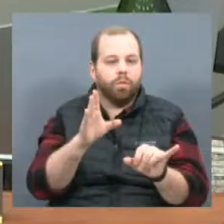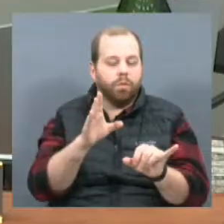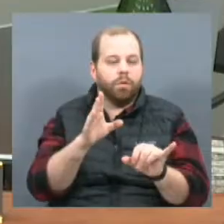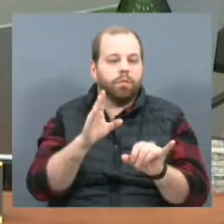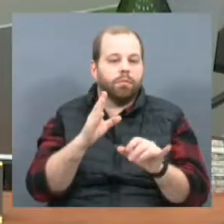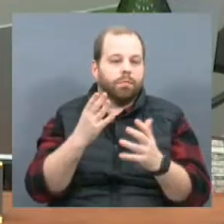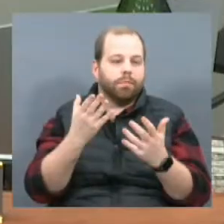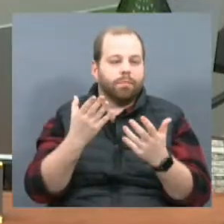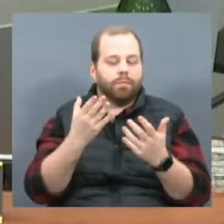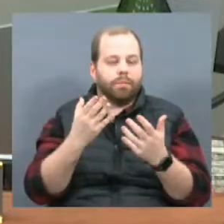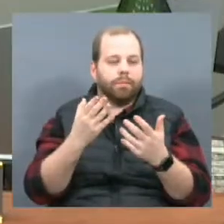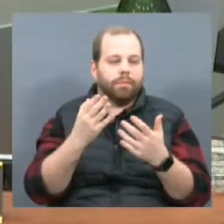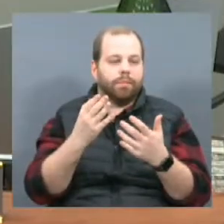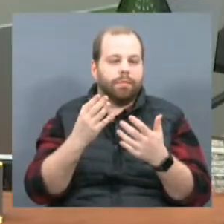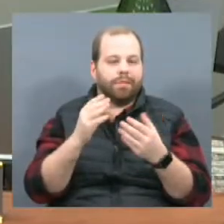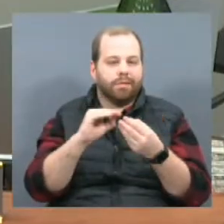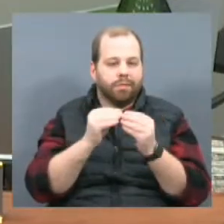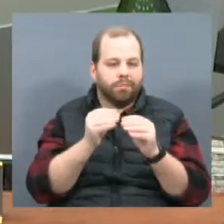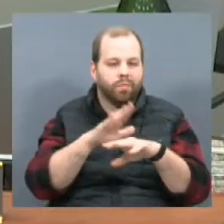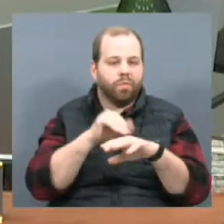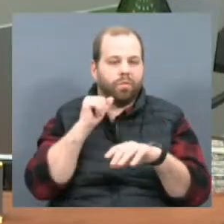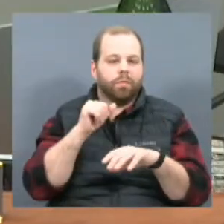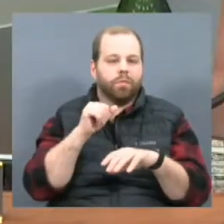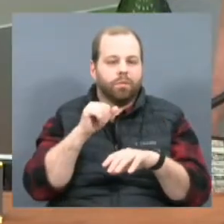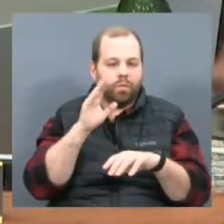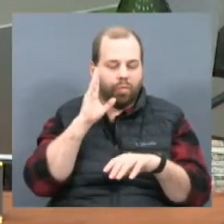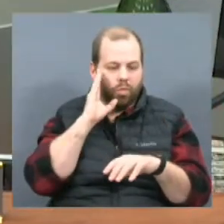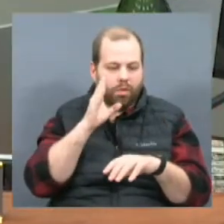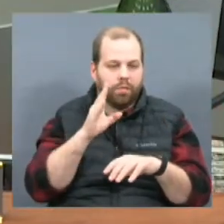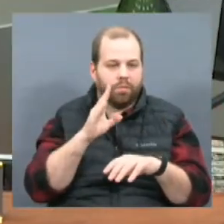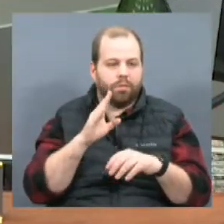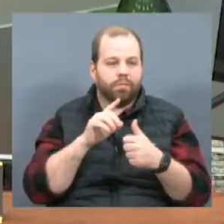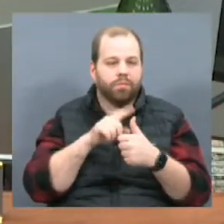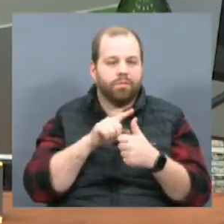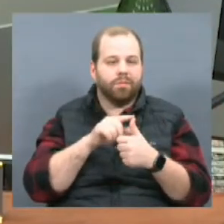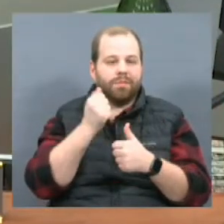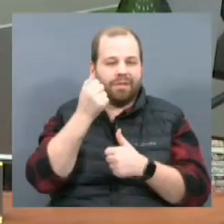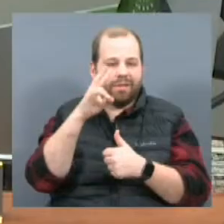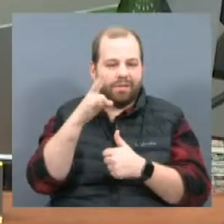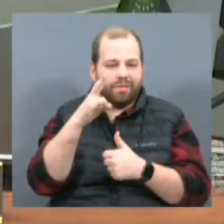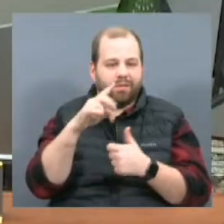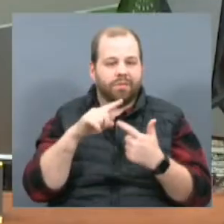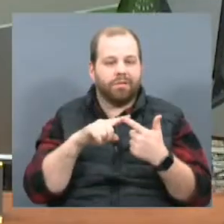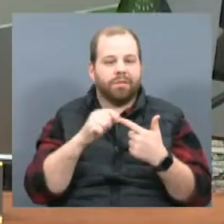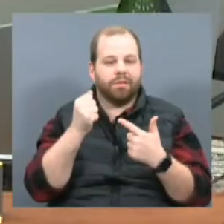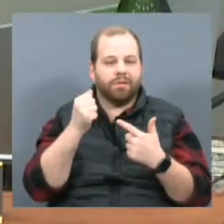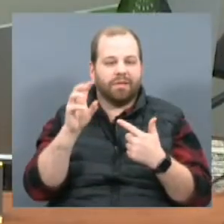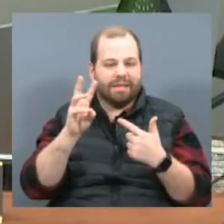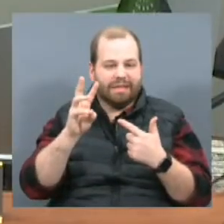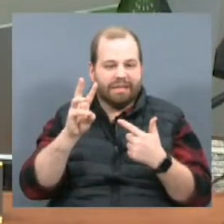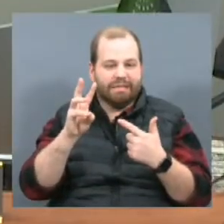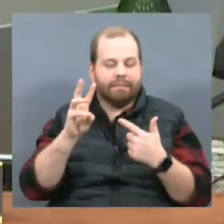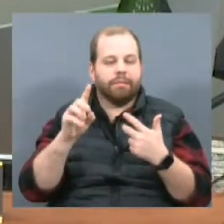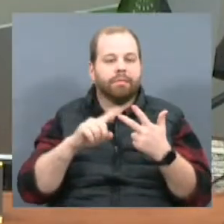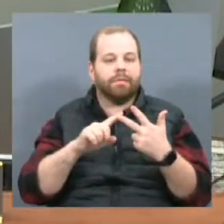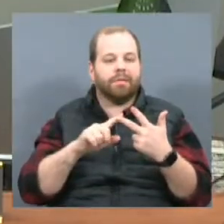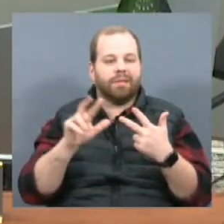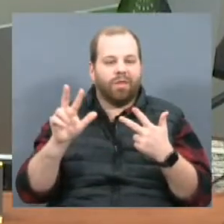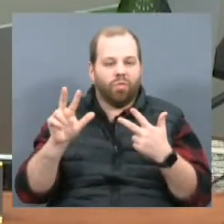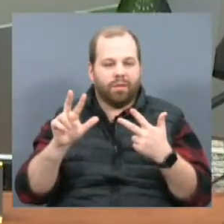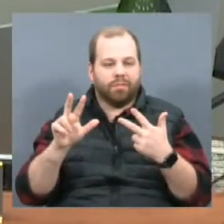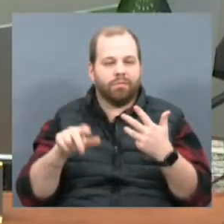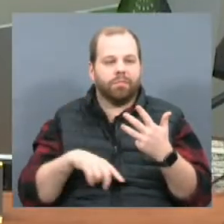item momentarily. It will go as follows. Item 17, item 6, item